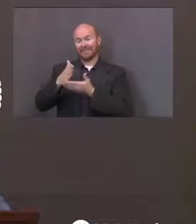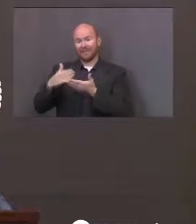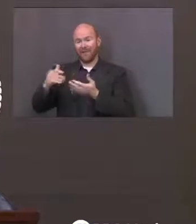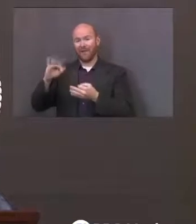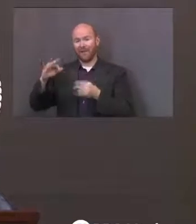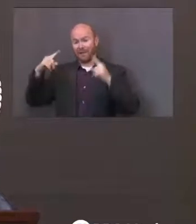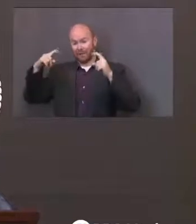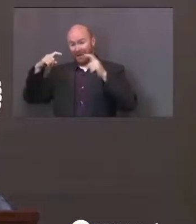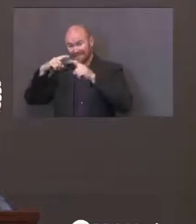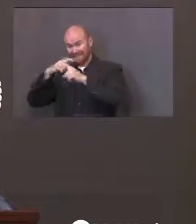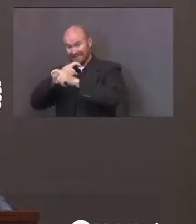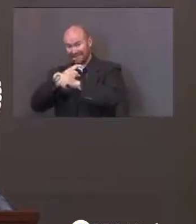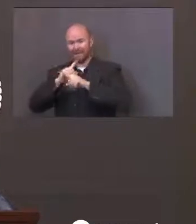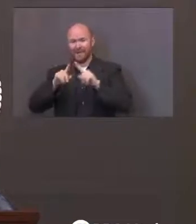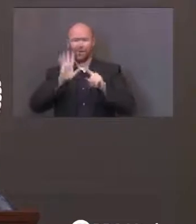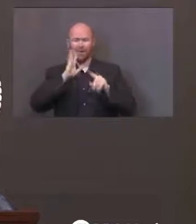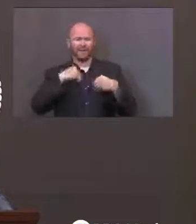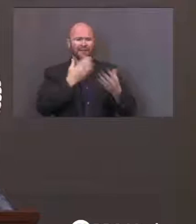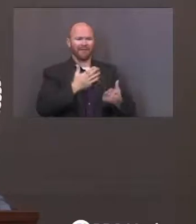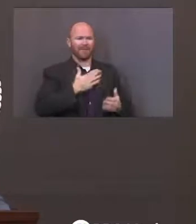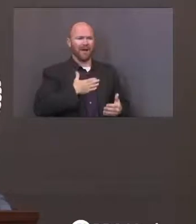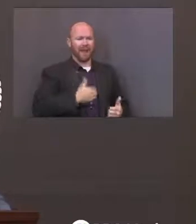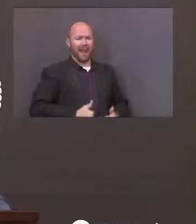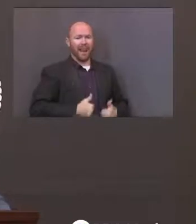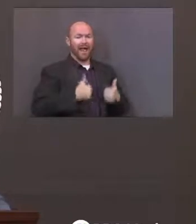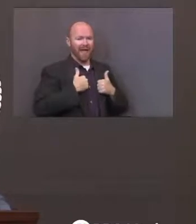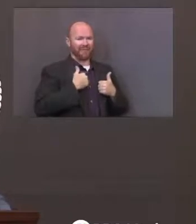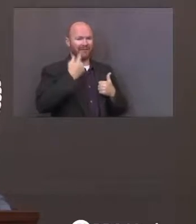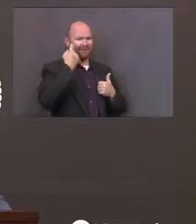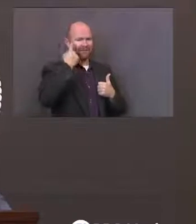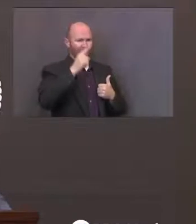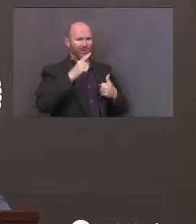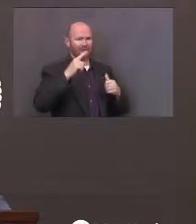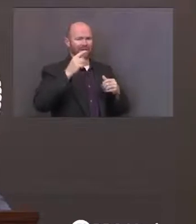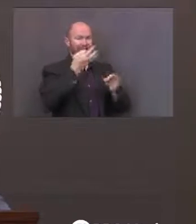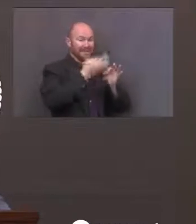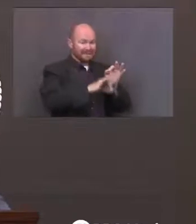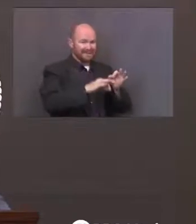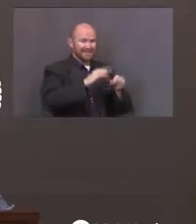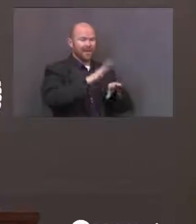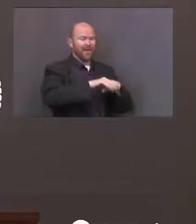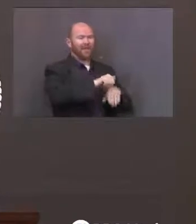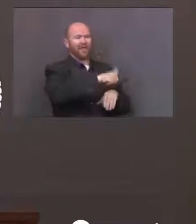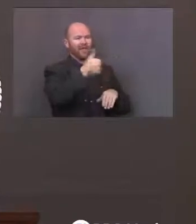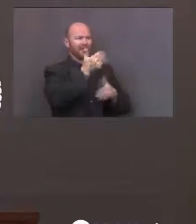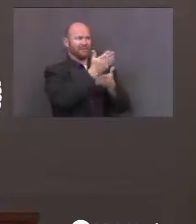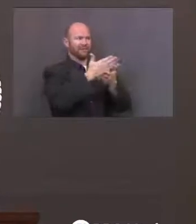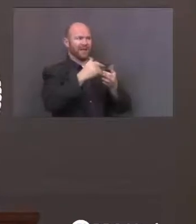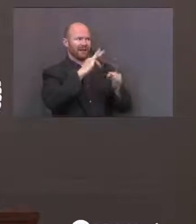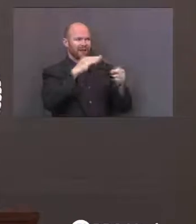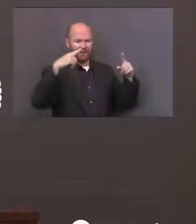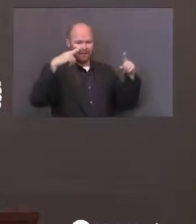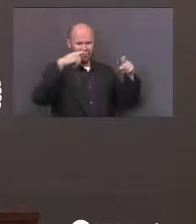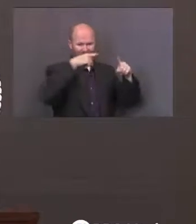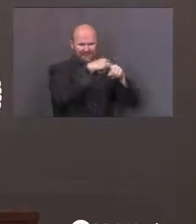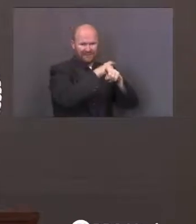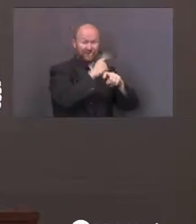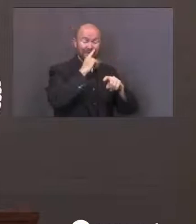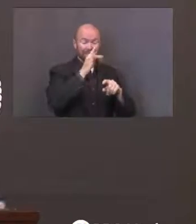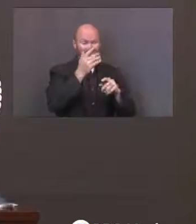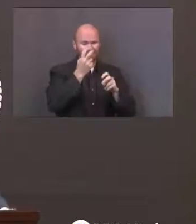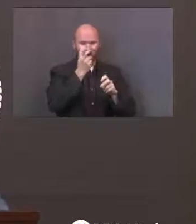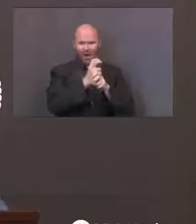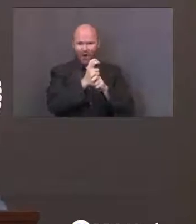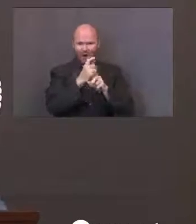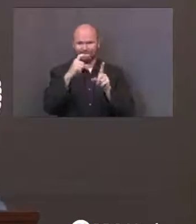give my life for the simplicity on the other side of complexity." Now, it's a little confusing the first time I read that, but he's talking about there are